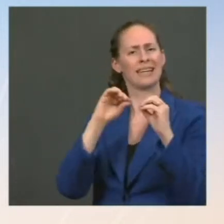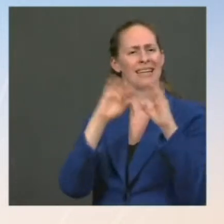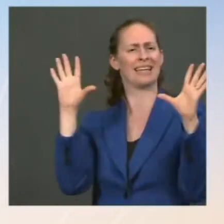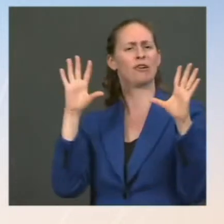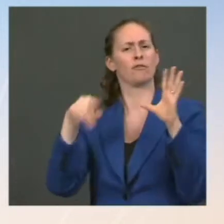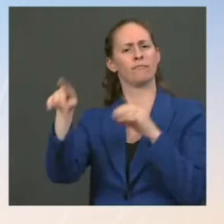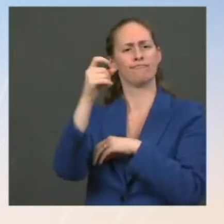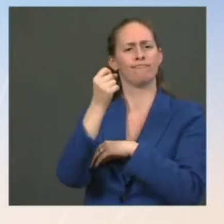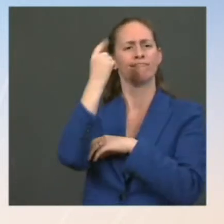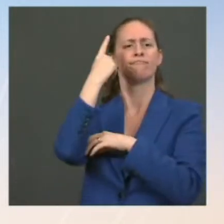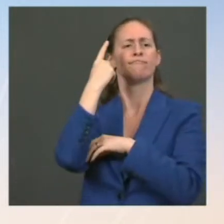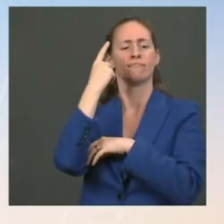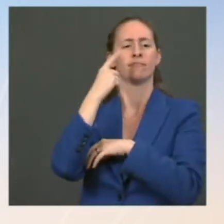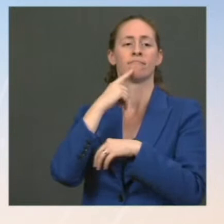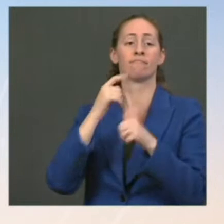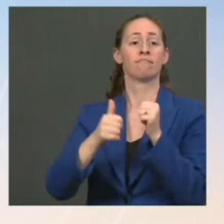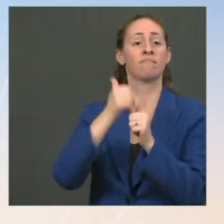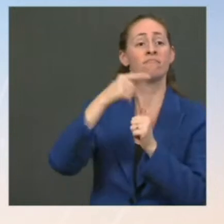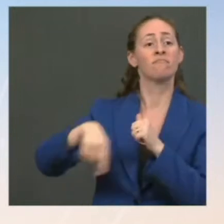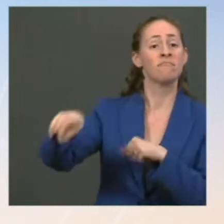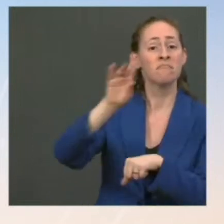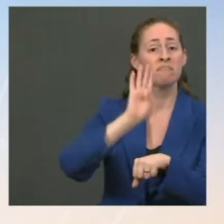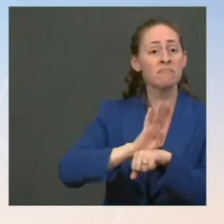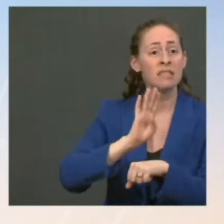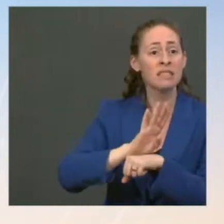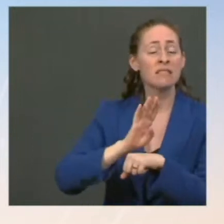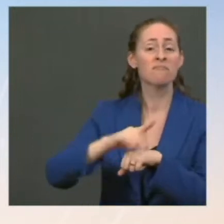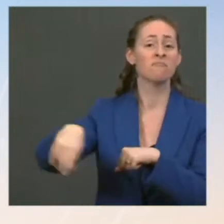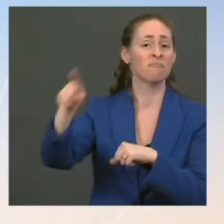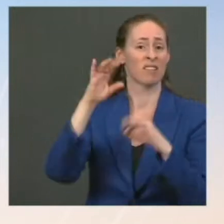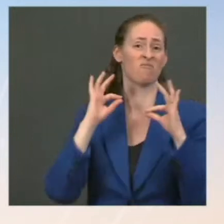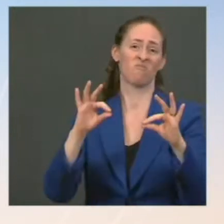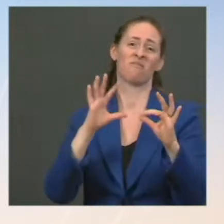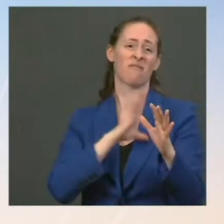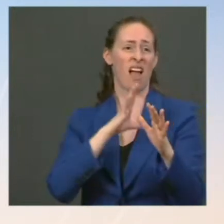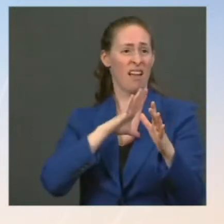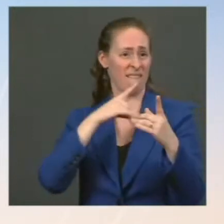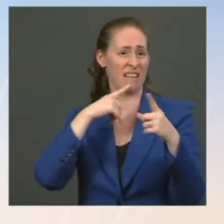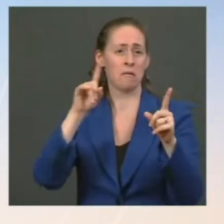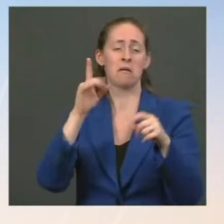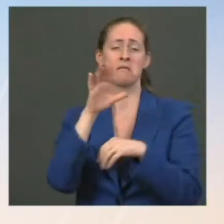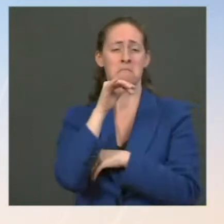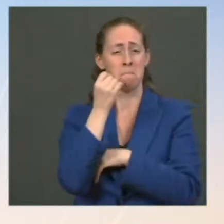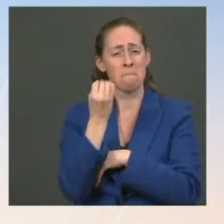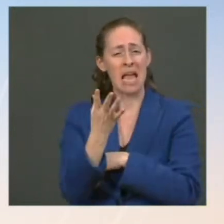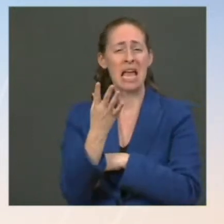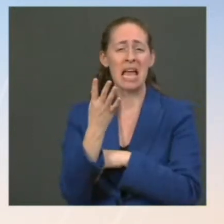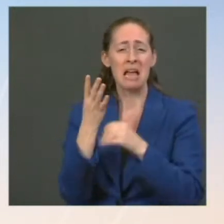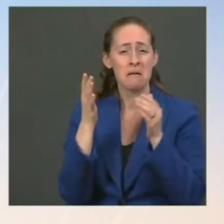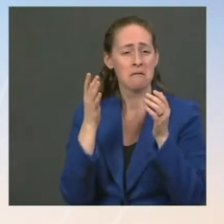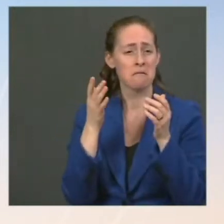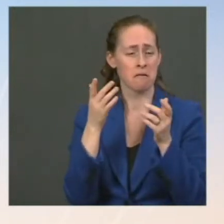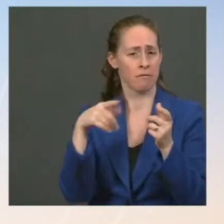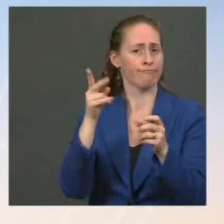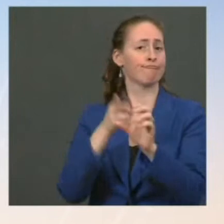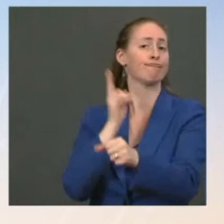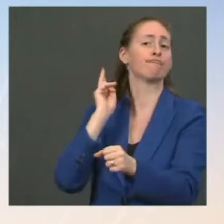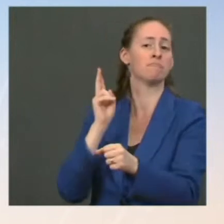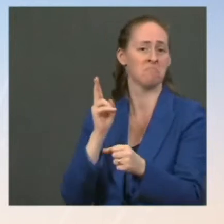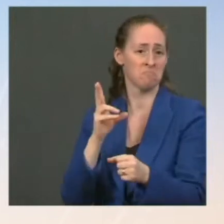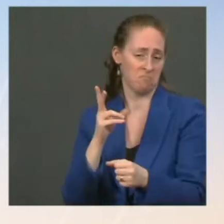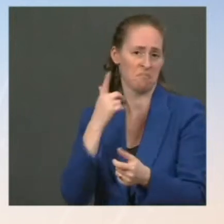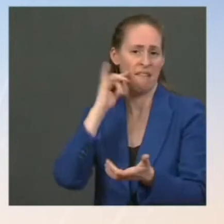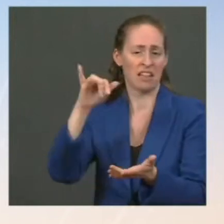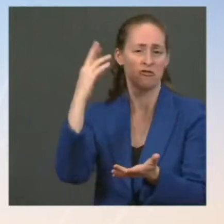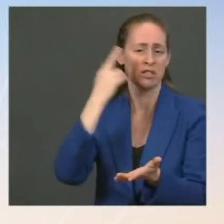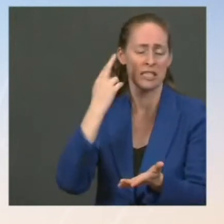of places, it's actually been quite effective. There's been a very, very small percentage of people who have left the workforce as it's been mandated.